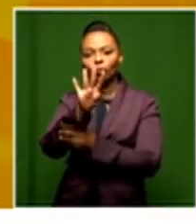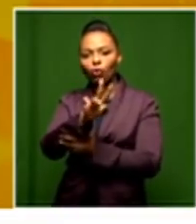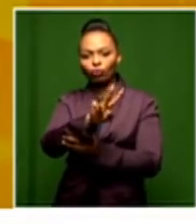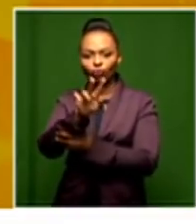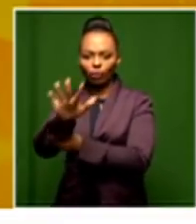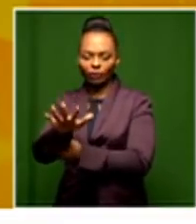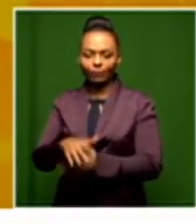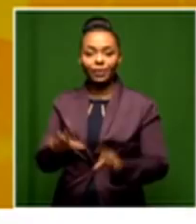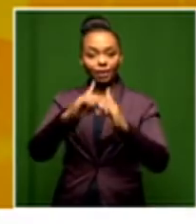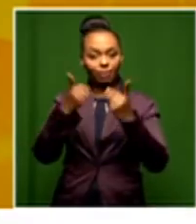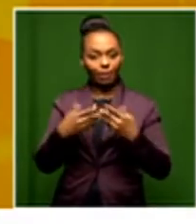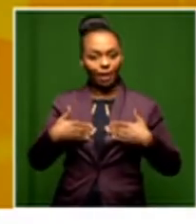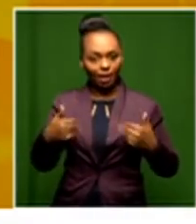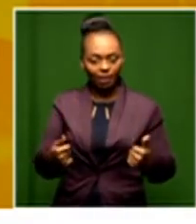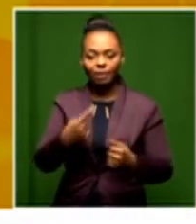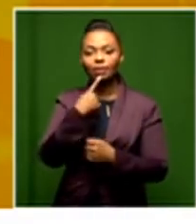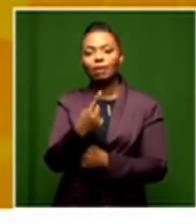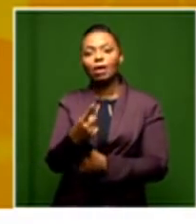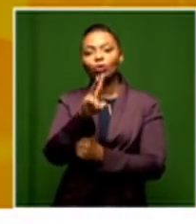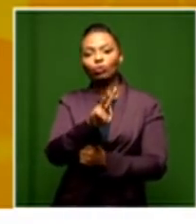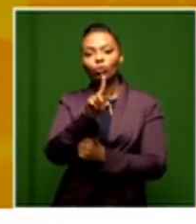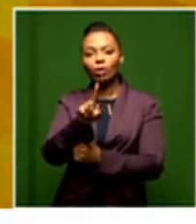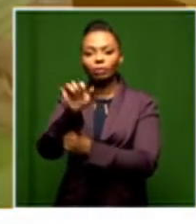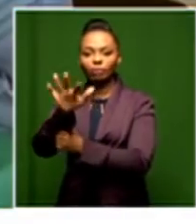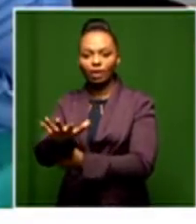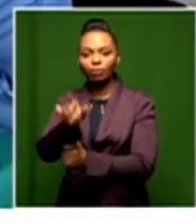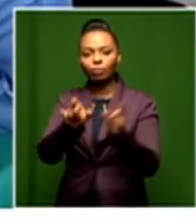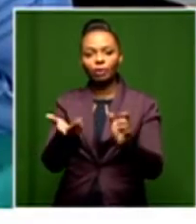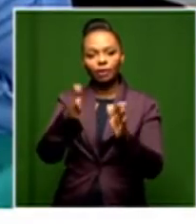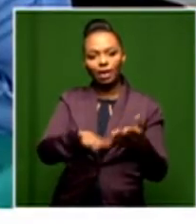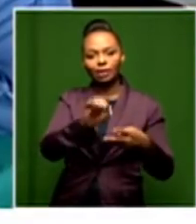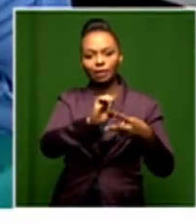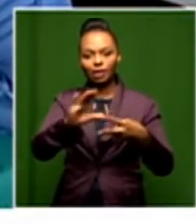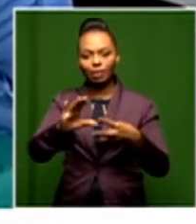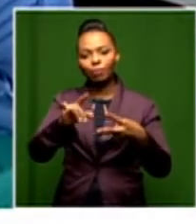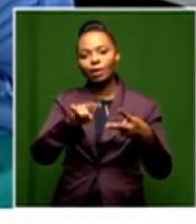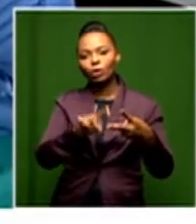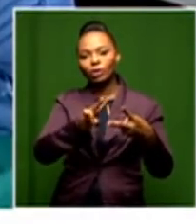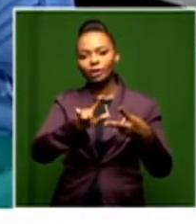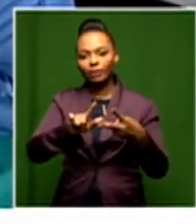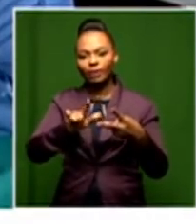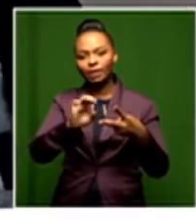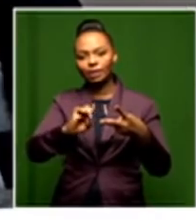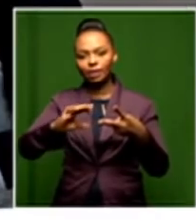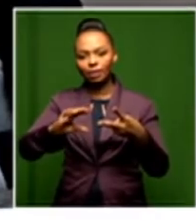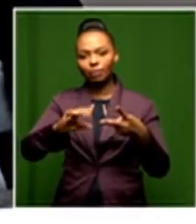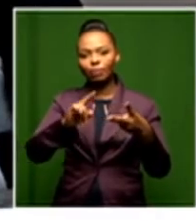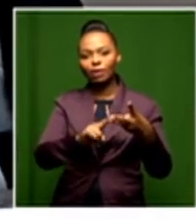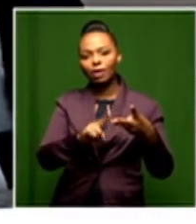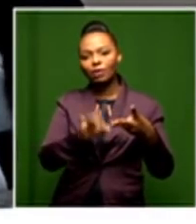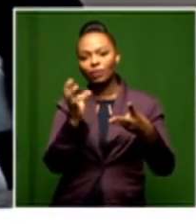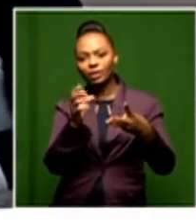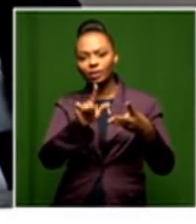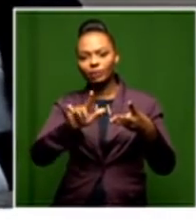32,425. The Department of Health says 215 people died in the Eastern Cape, 27 in the Free State, 75 in